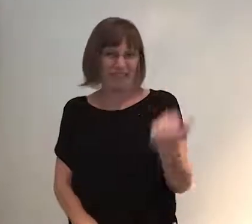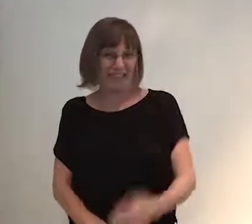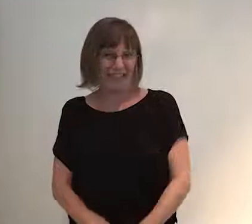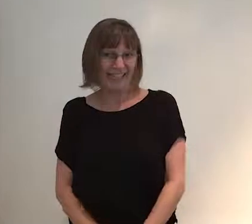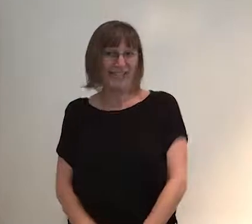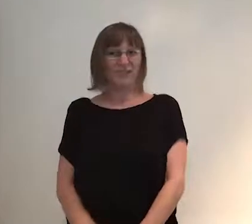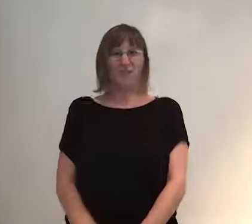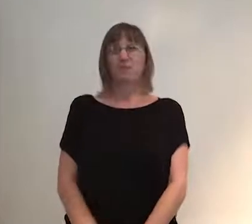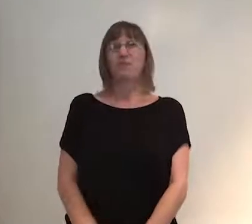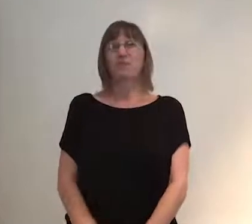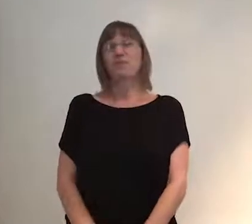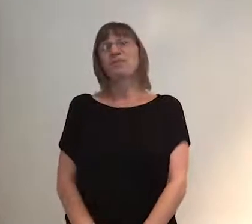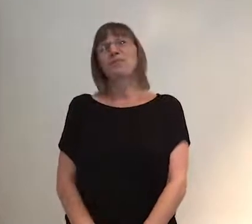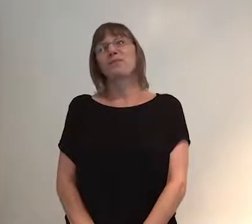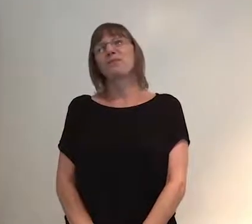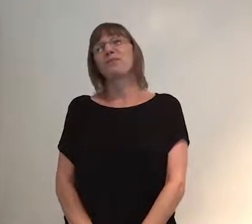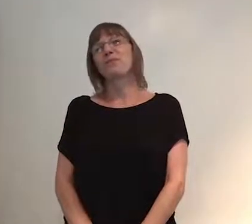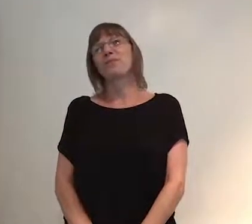Lovely.